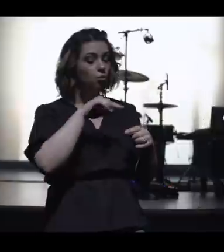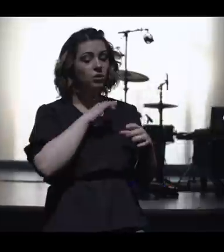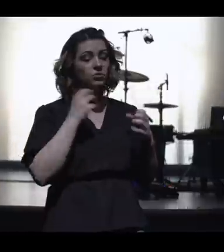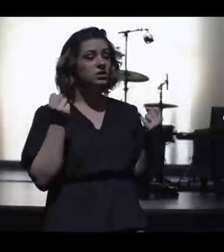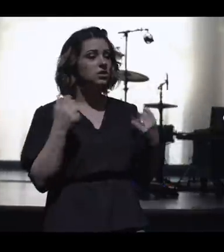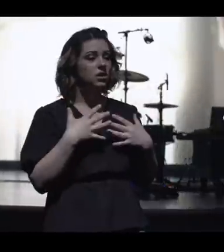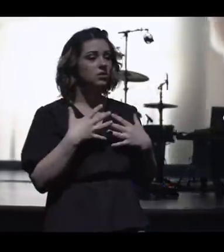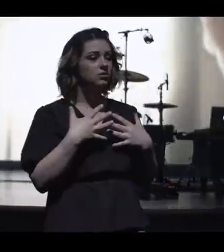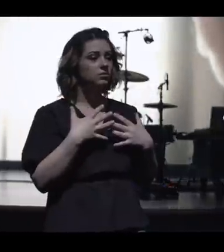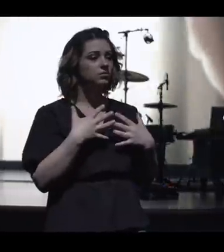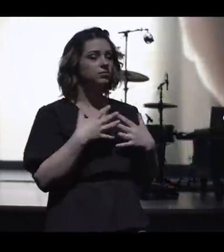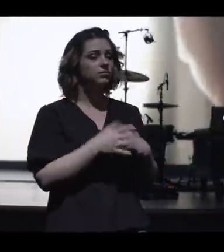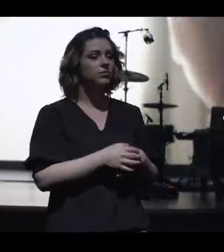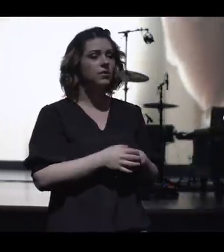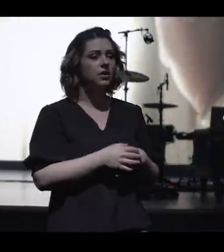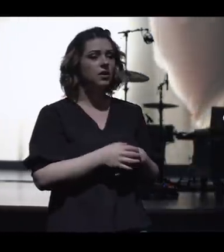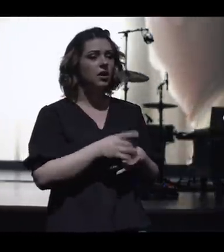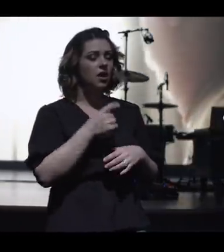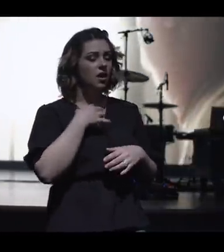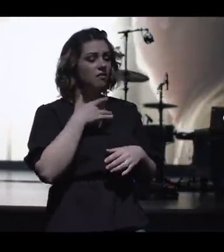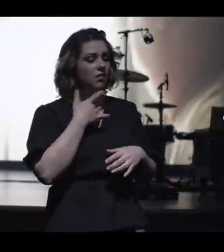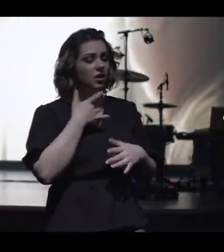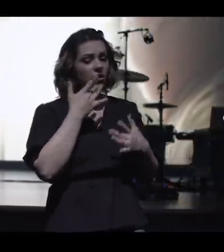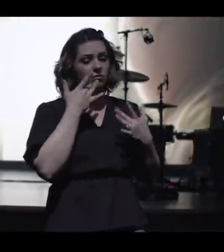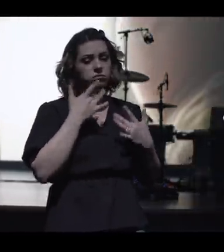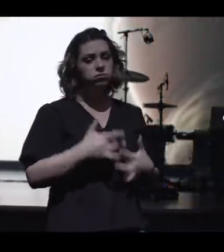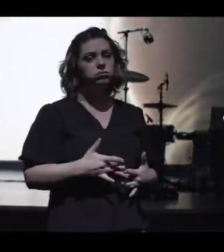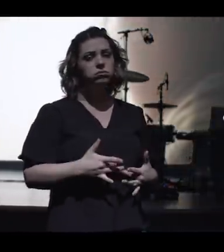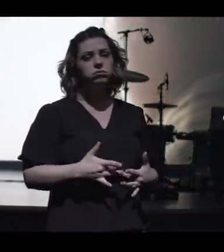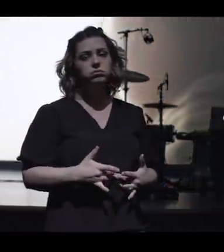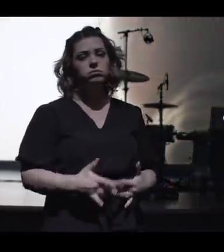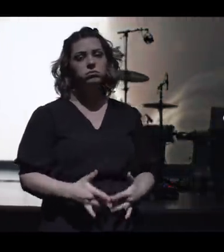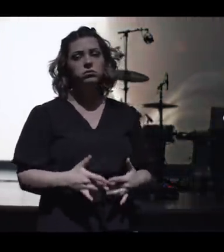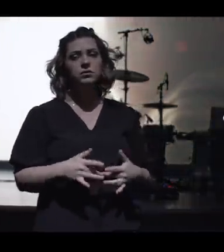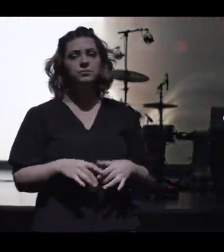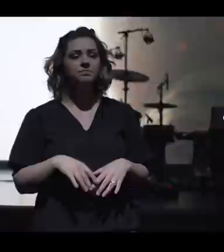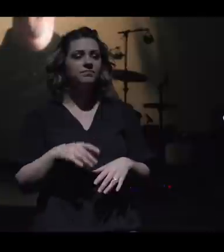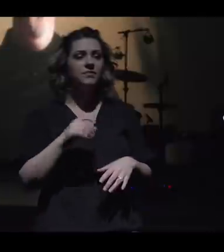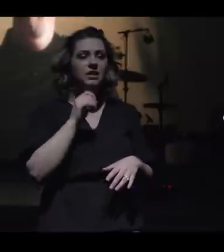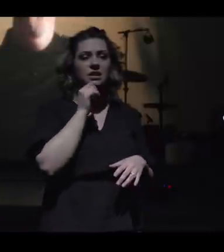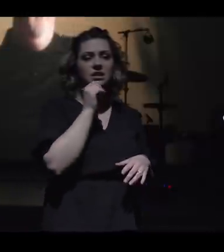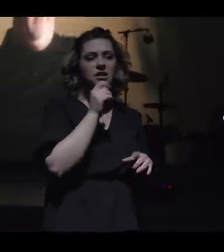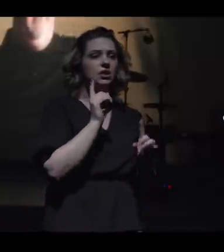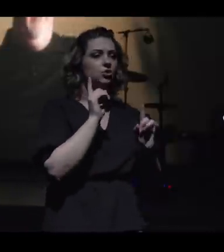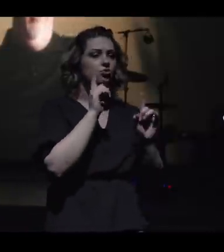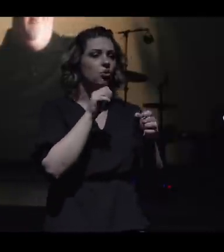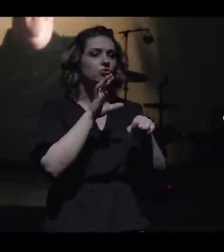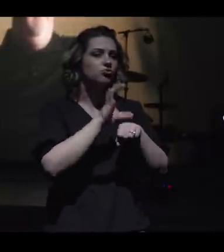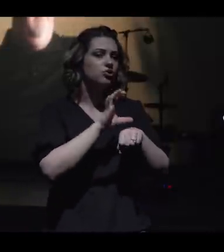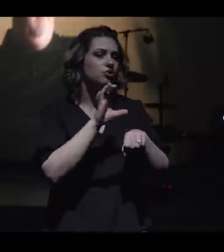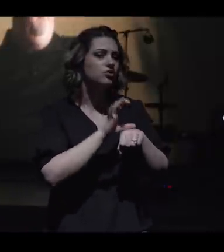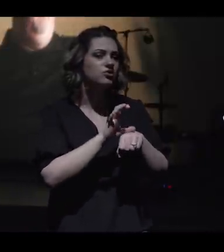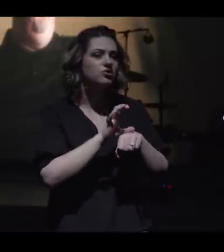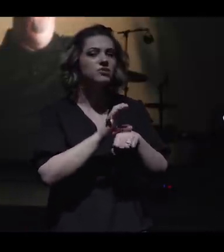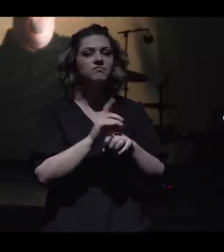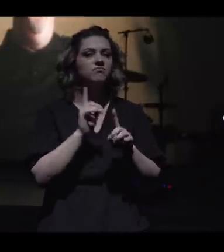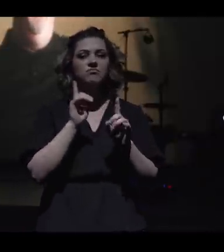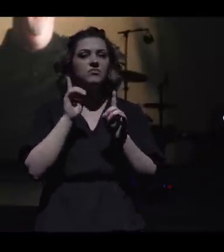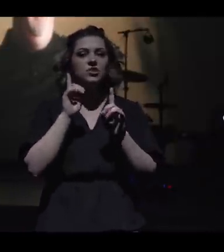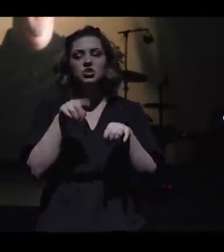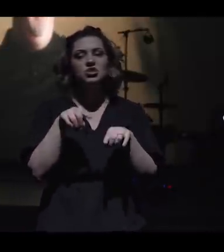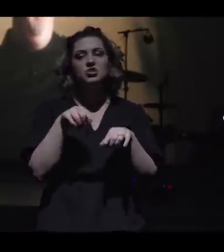And I was just so dead inside. I didn't go back to church. I didn't go back to neighborhood